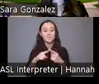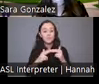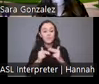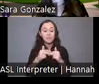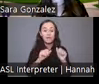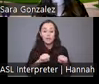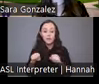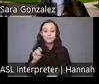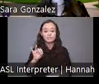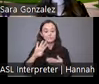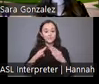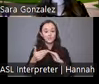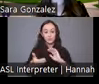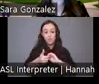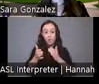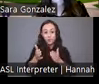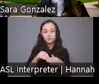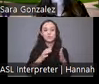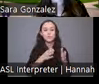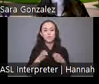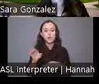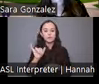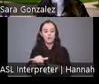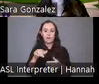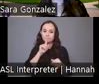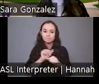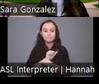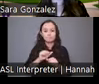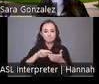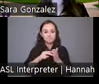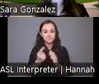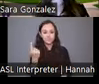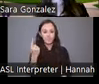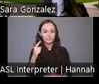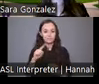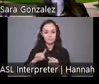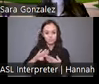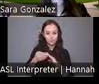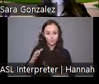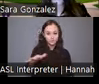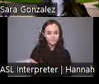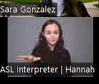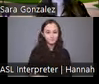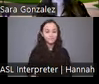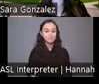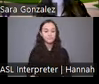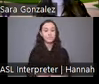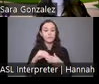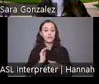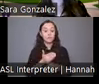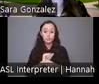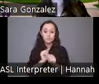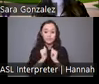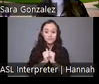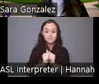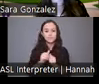community partners in ways that are meaningful to the community. In the context of our work together, field methods in indigenous